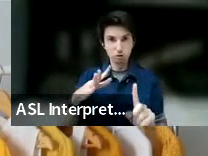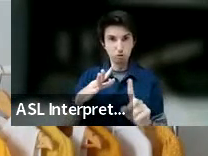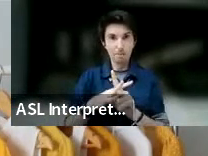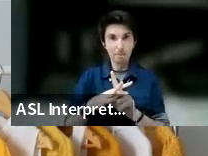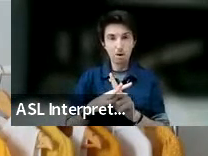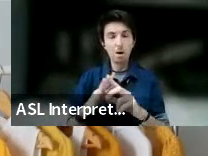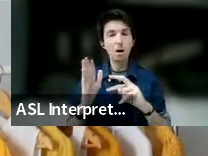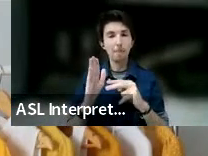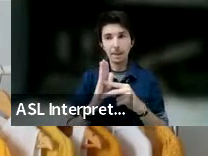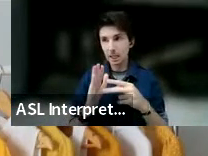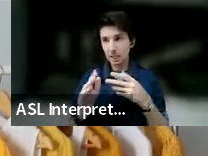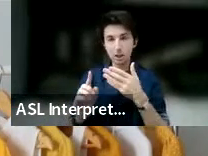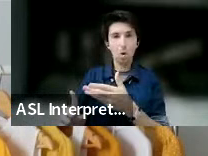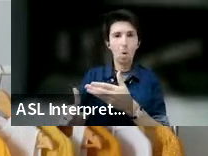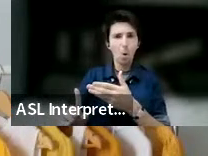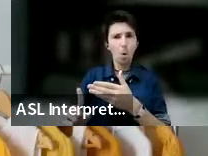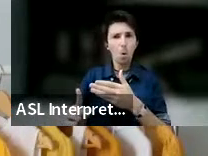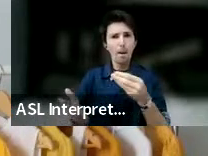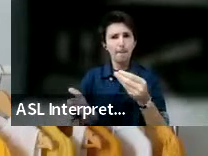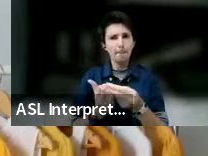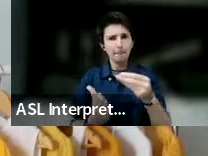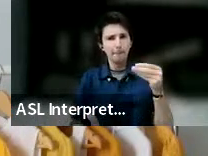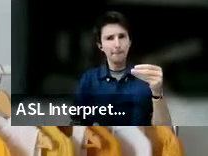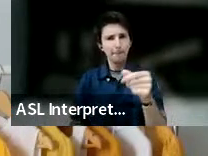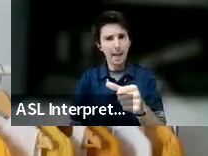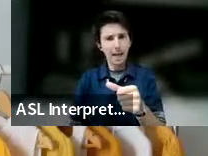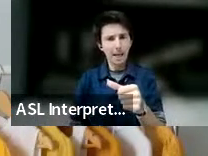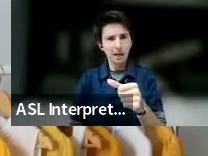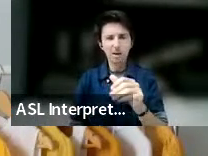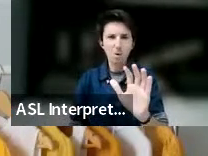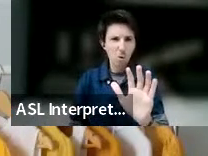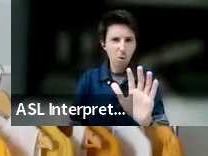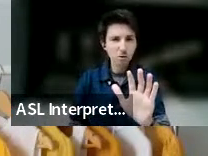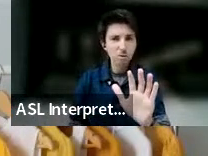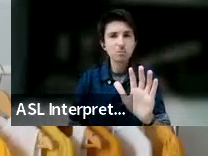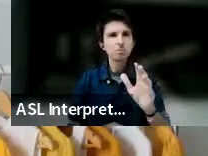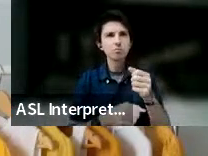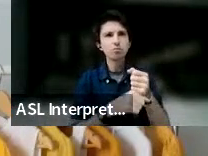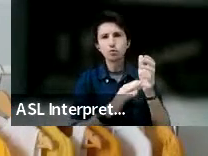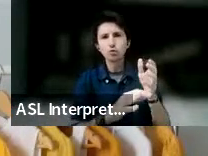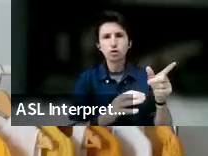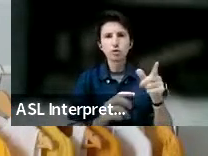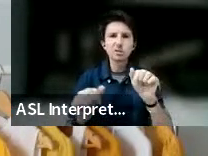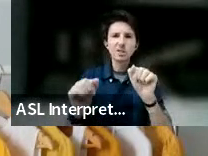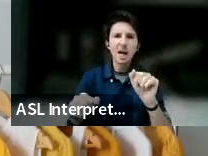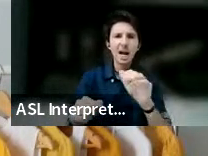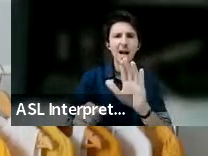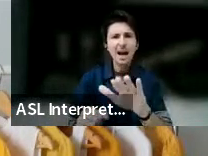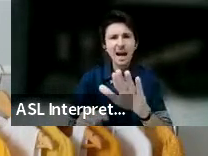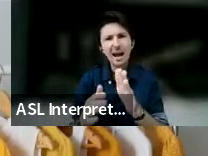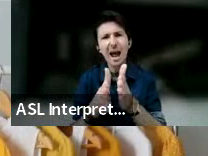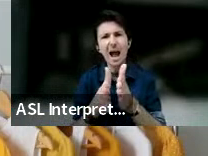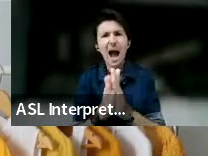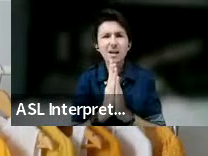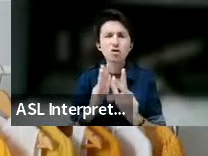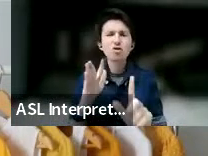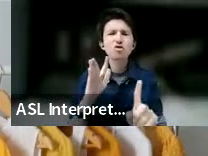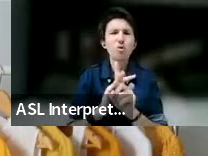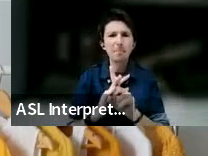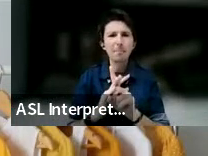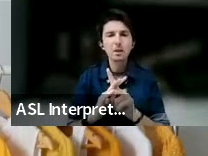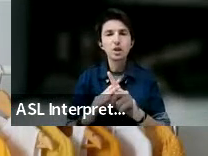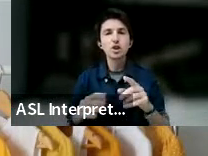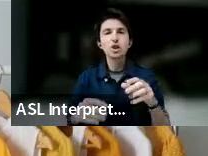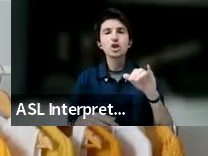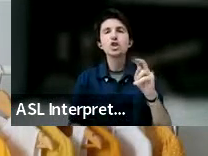producer can ask background actors to report in jeans and a white t-shirt, or perhaps a